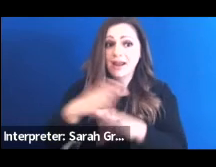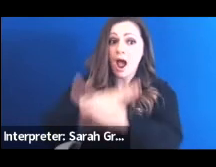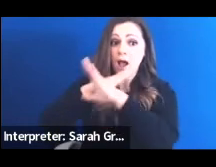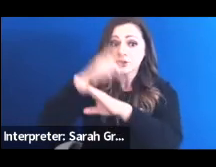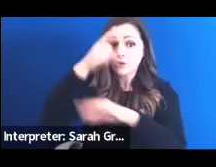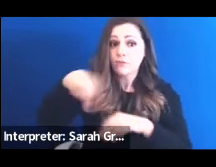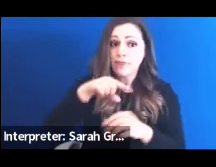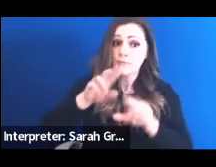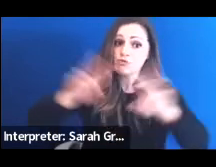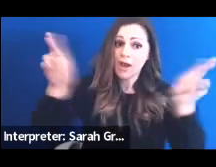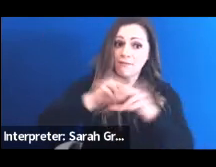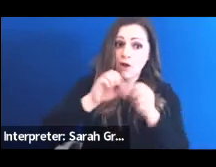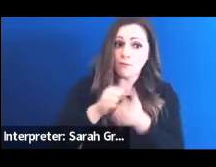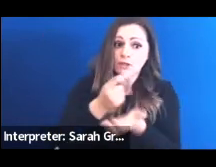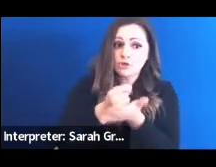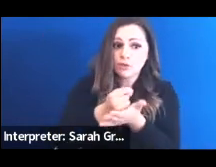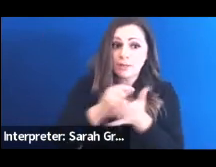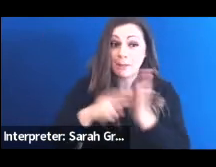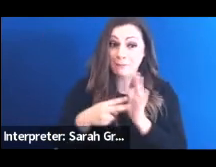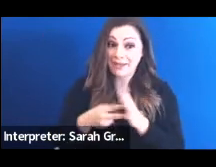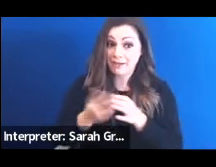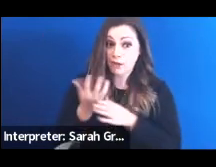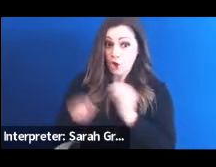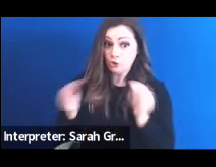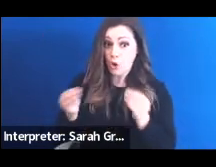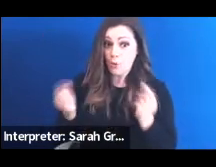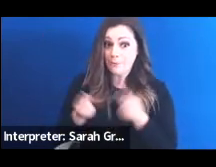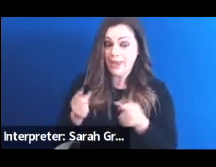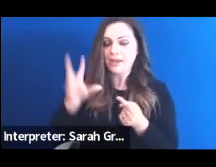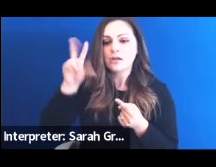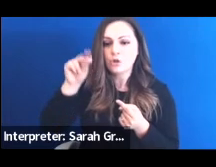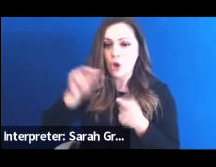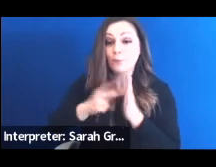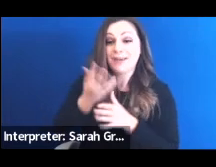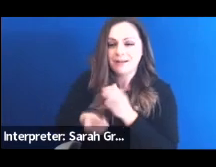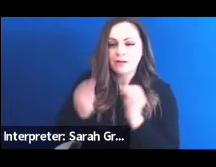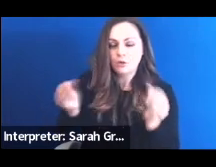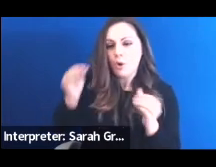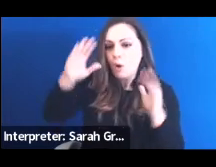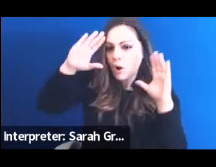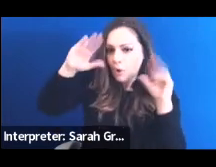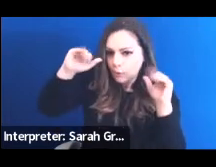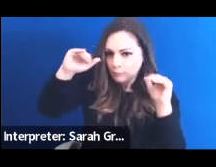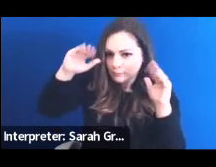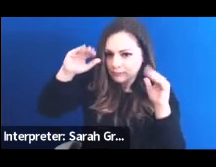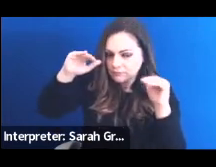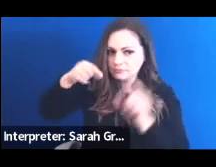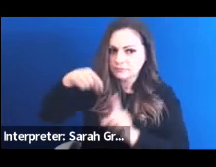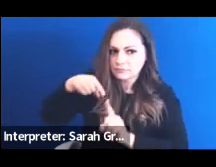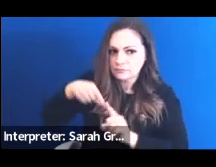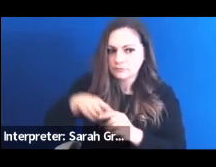support is so critical to recovery, because people who are peer support specialists are hope carriers. All